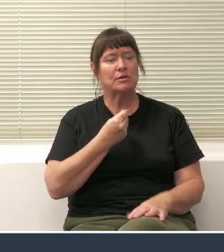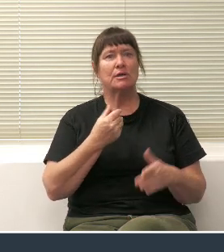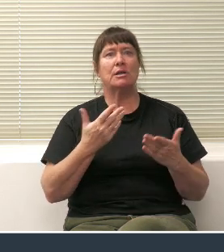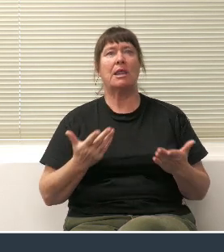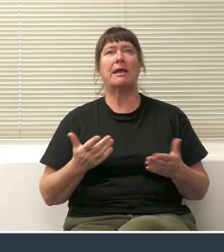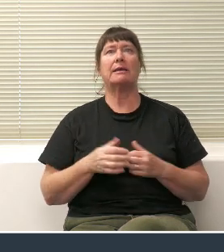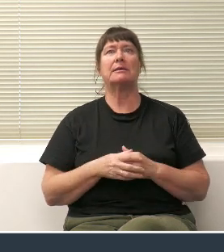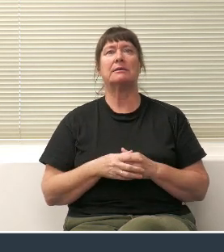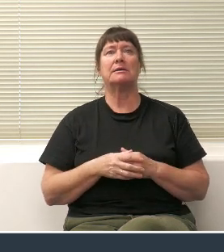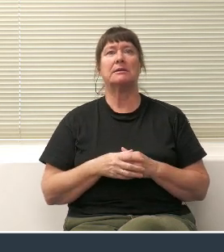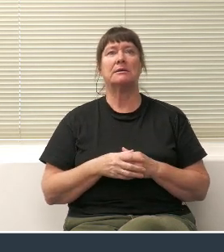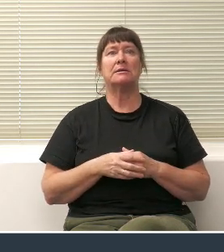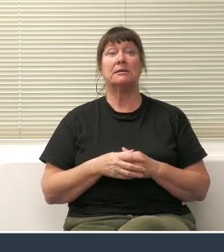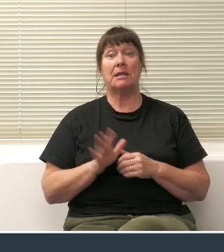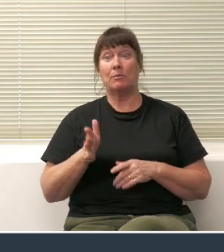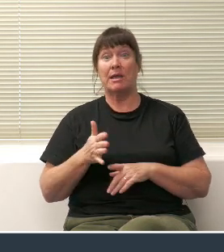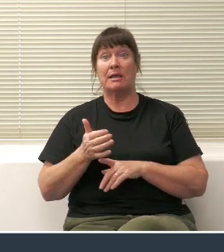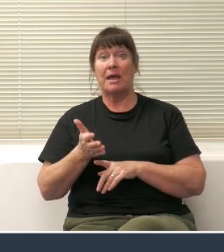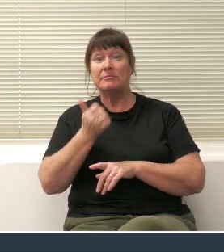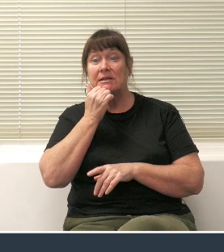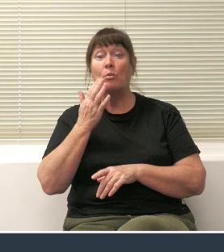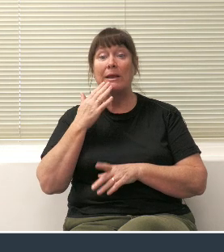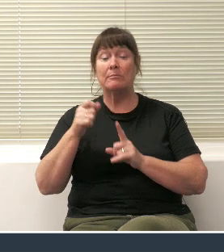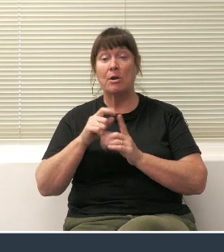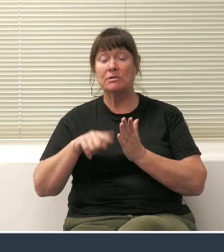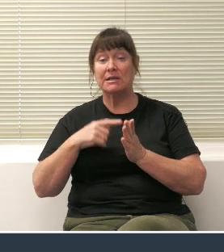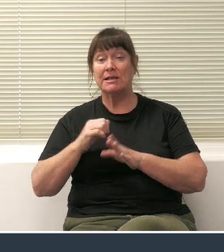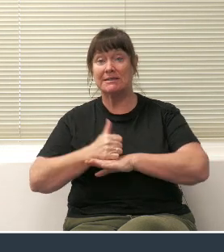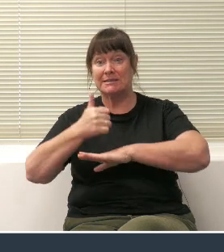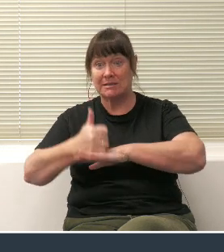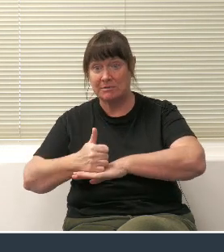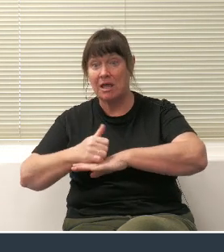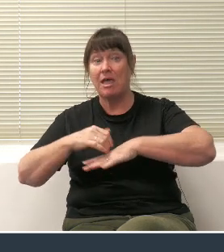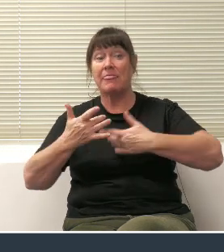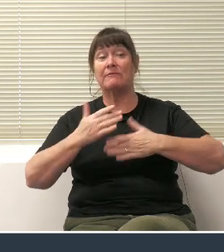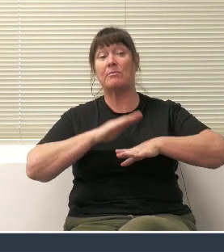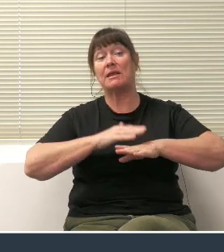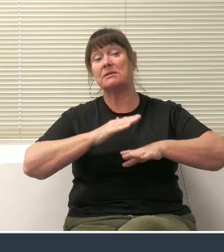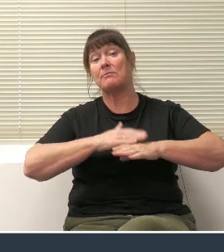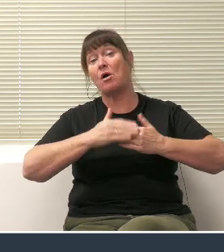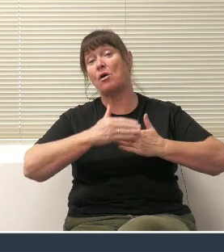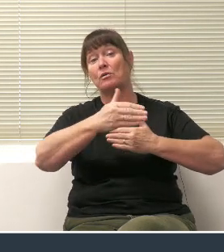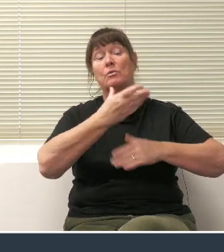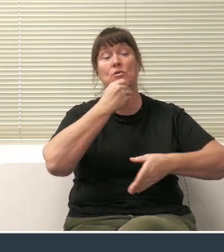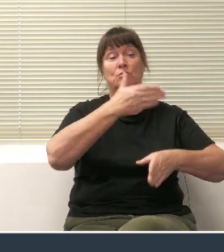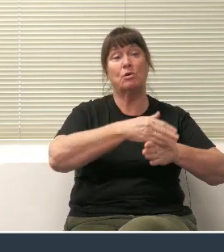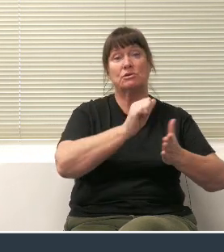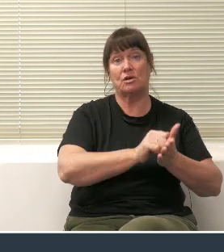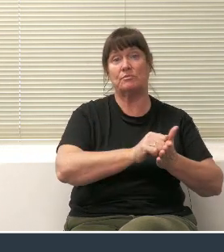that we are updated when the project is established. And then from there we use some of those, our